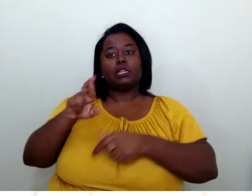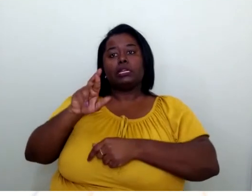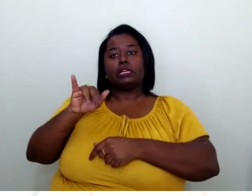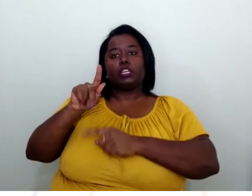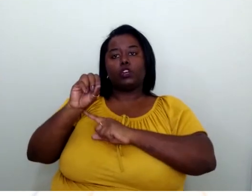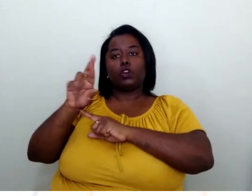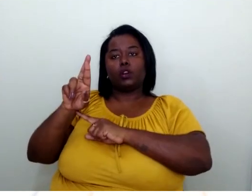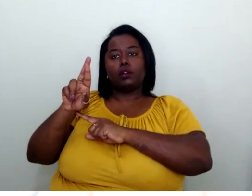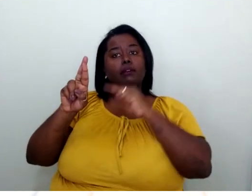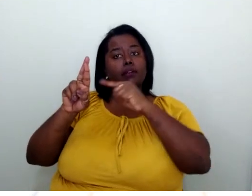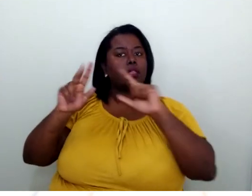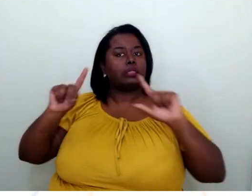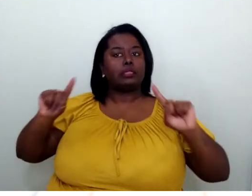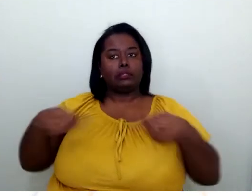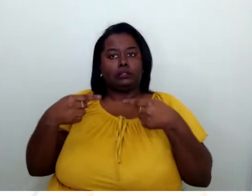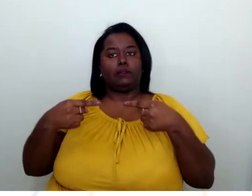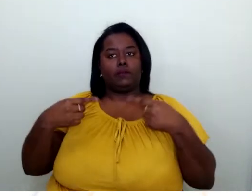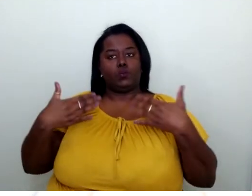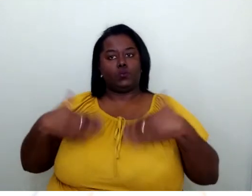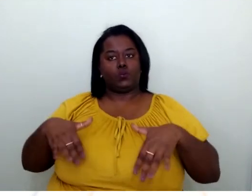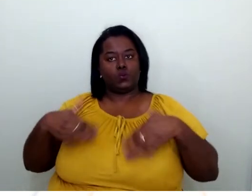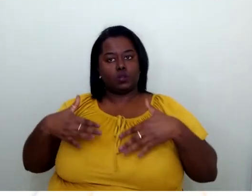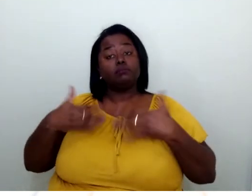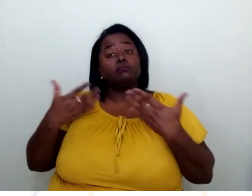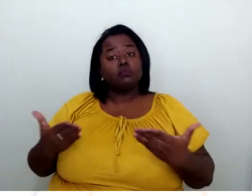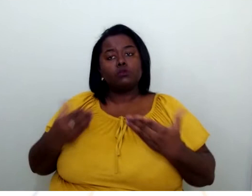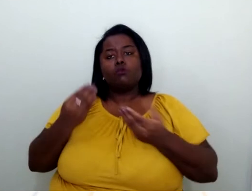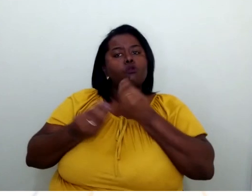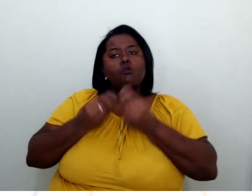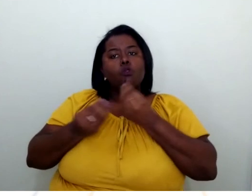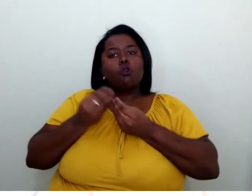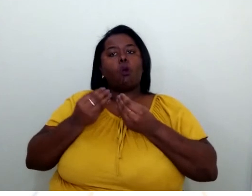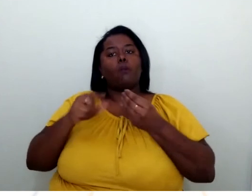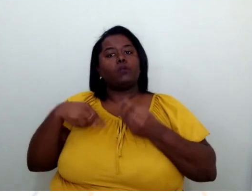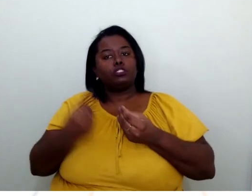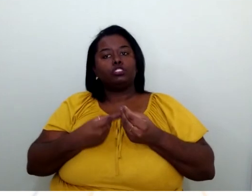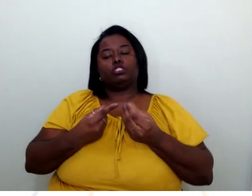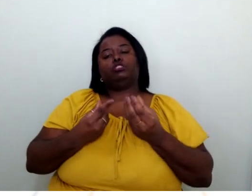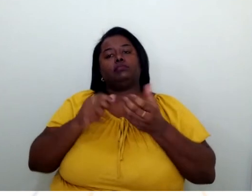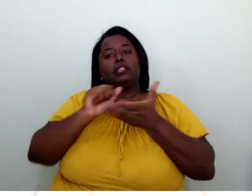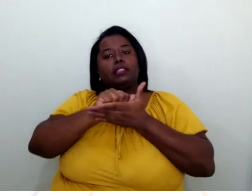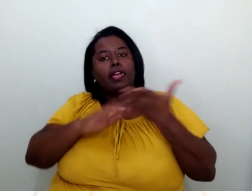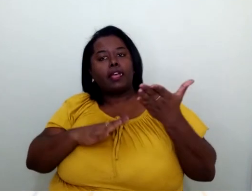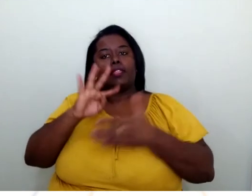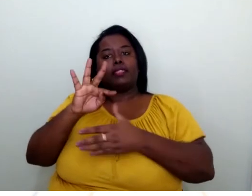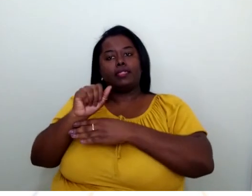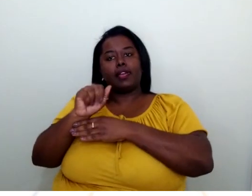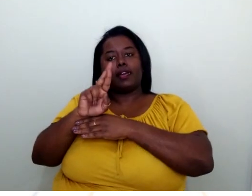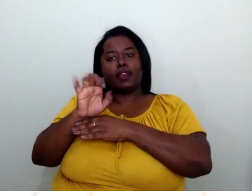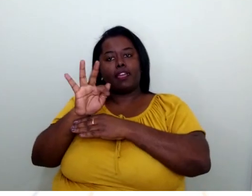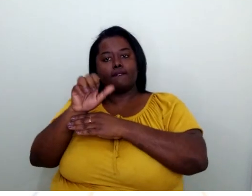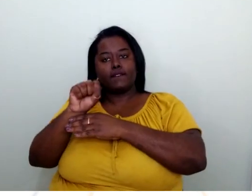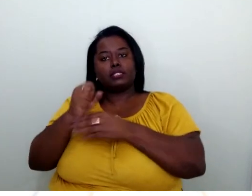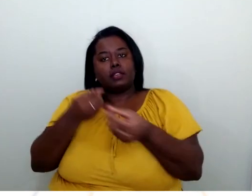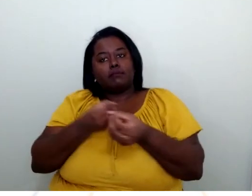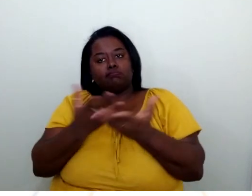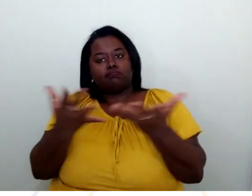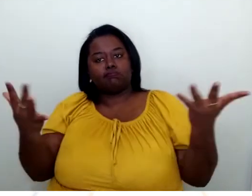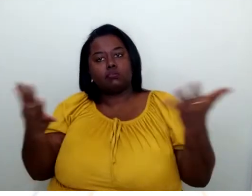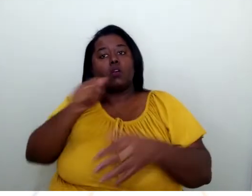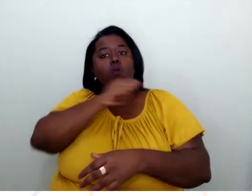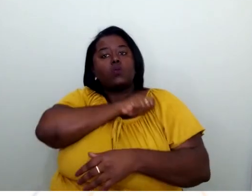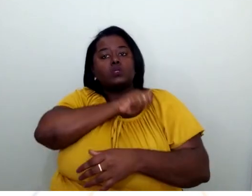using collaborative tools like Google Documents, things like that. The second thing students suggested is